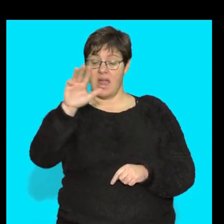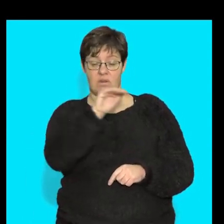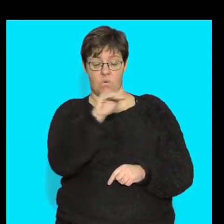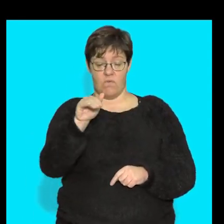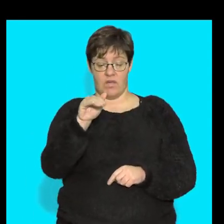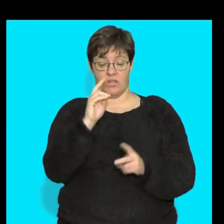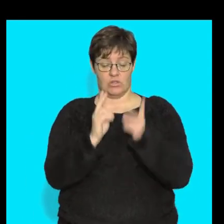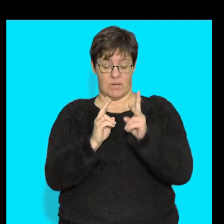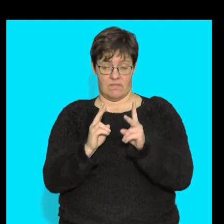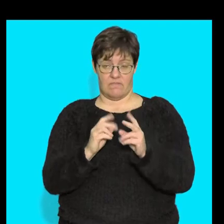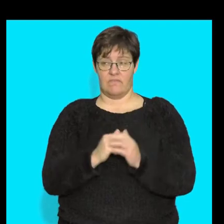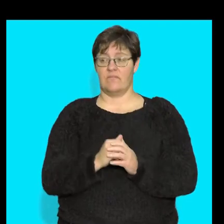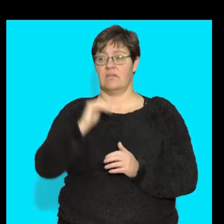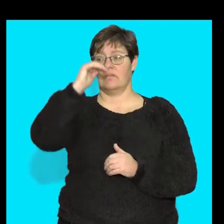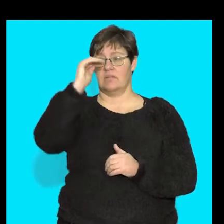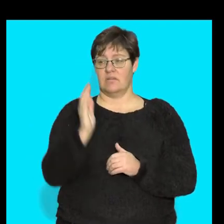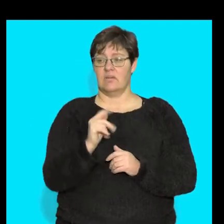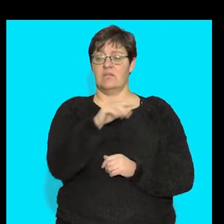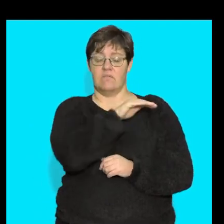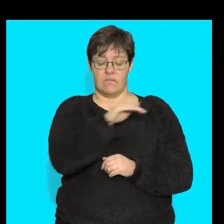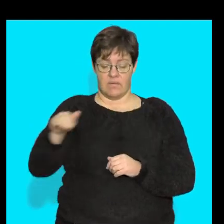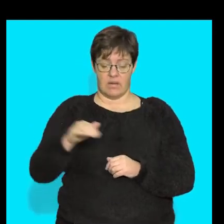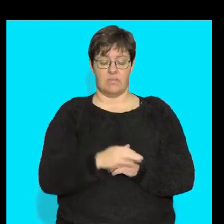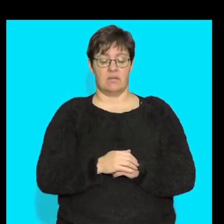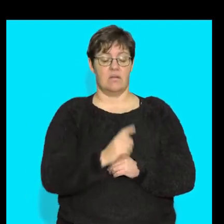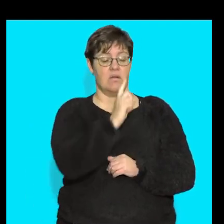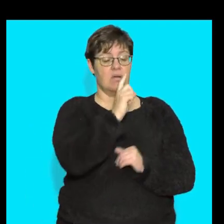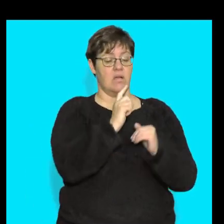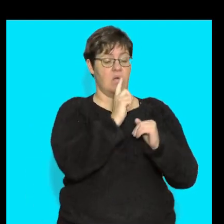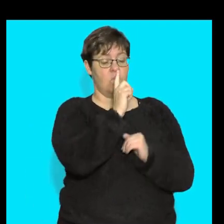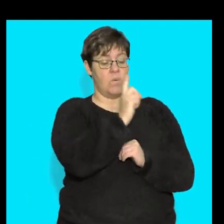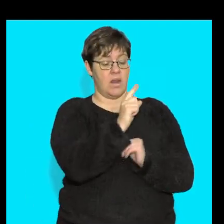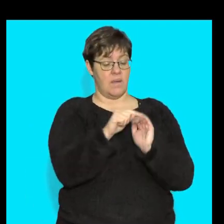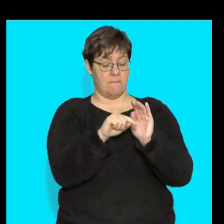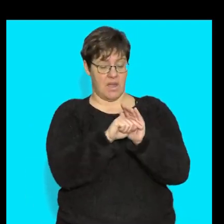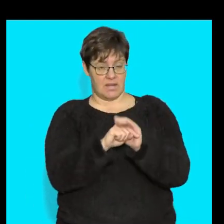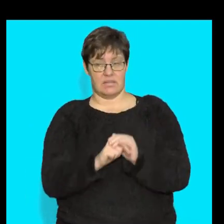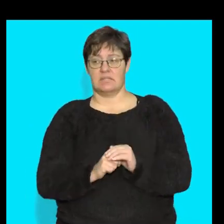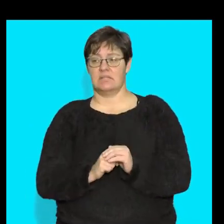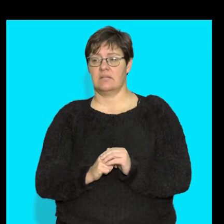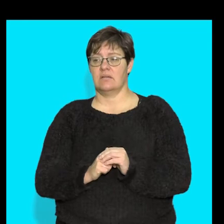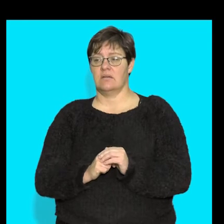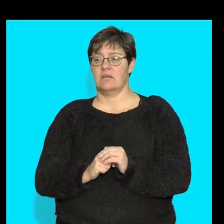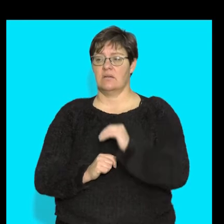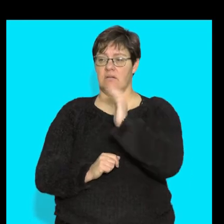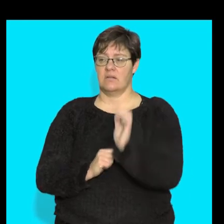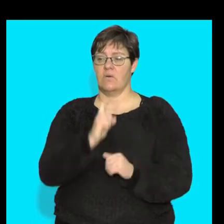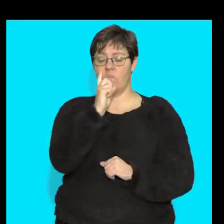0,09 divided by 12, all of this divided by 1 minus 1 plus